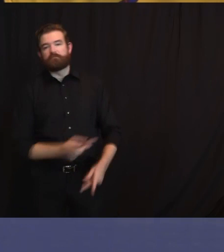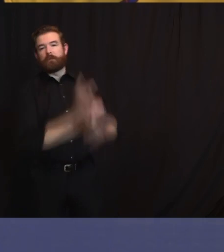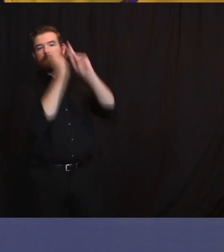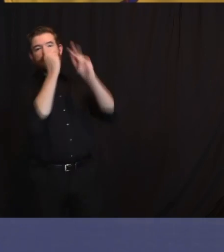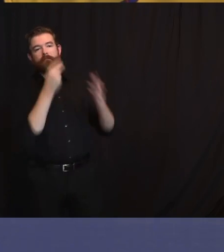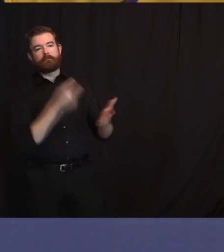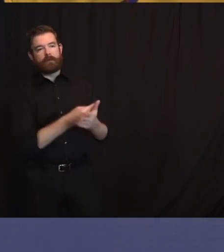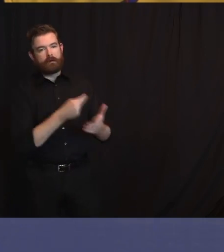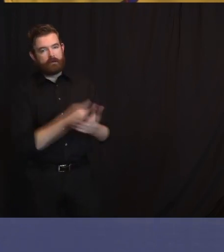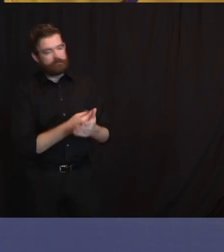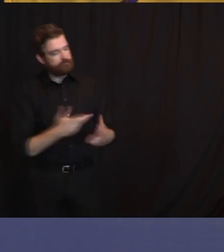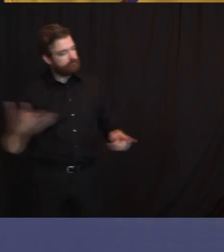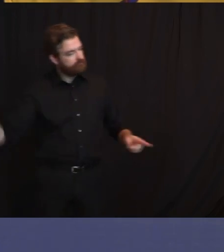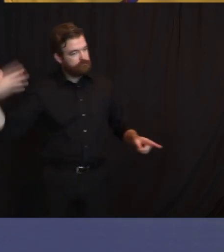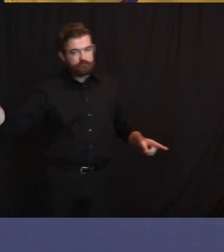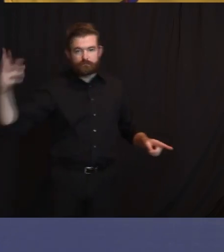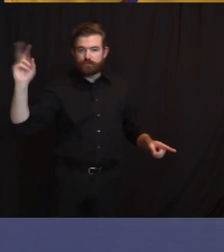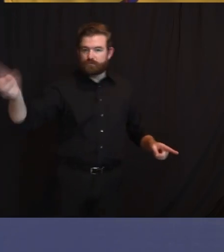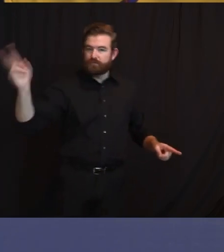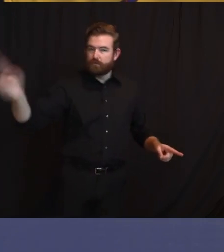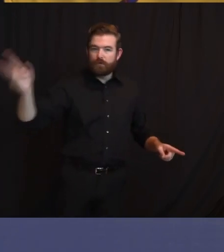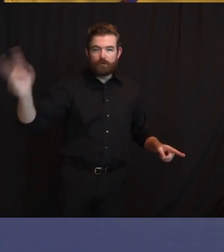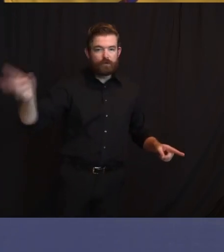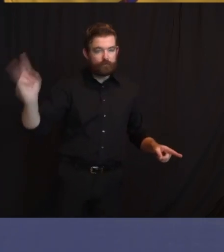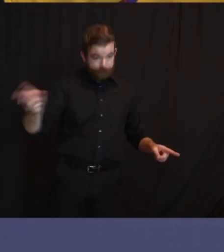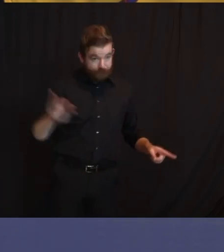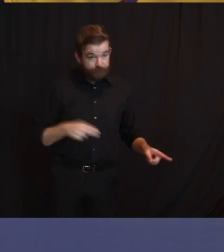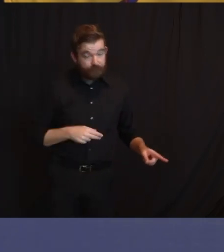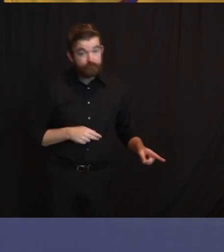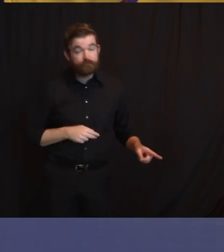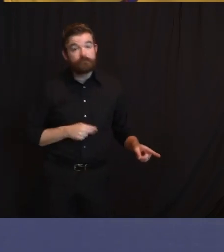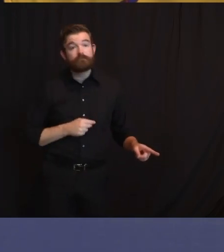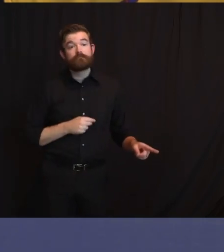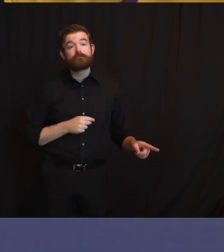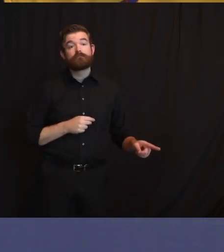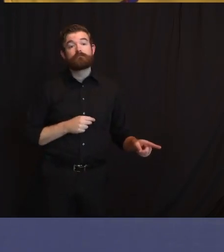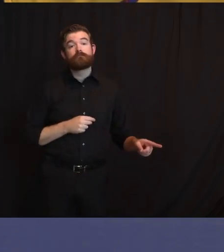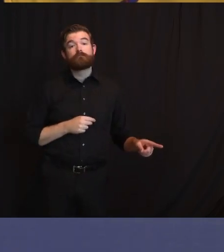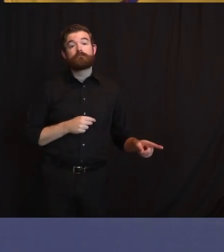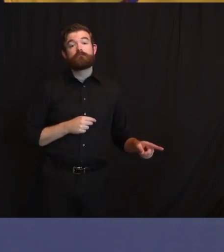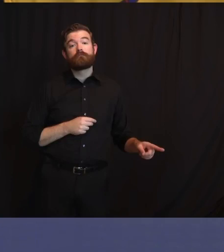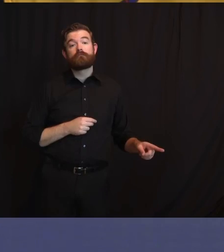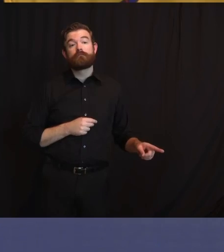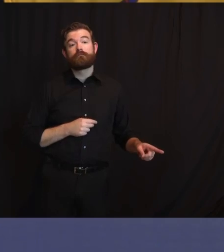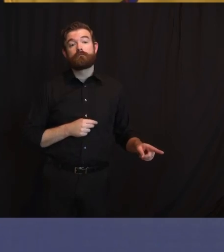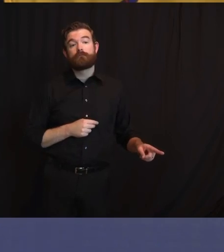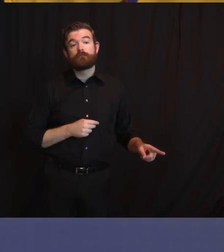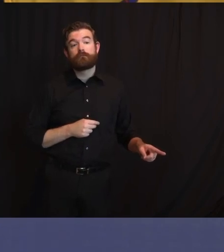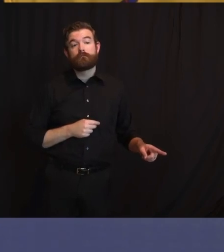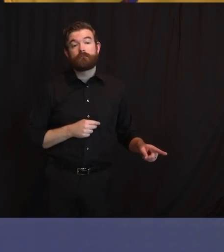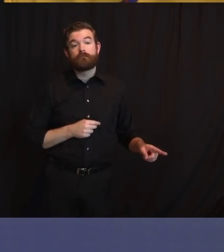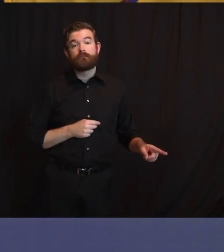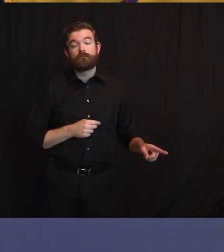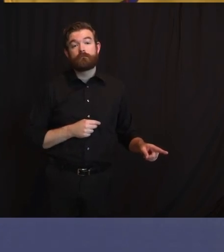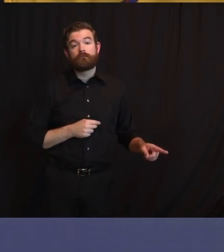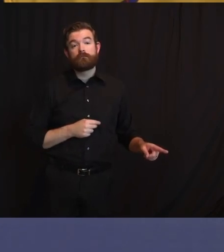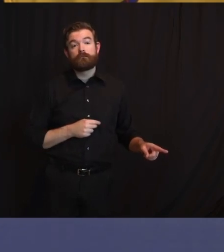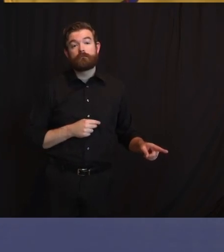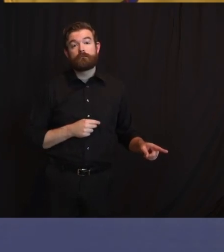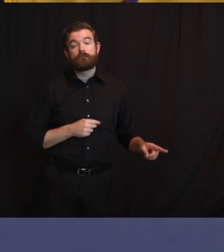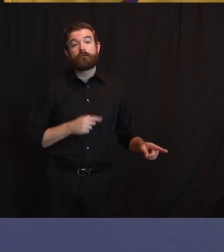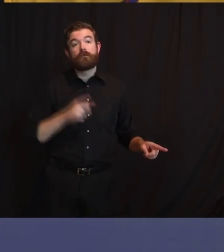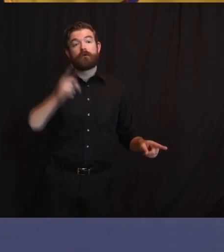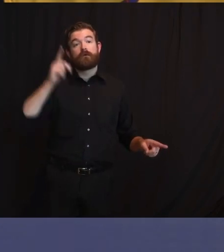actually bond and raise that money. And then it's not either or. We also are going to need direct federal cash